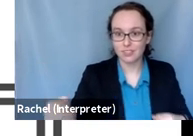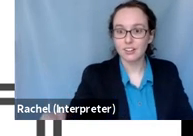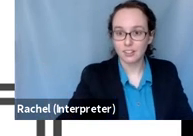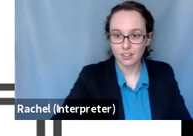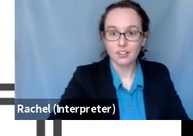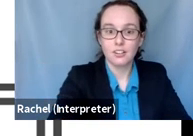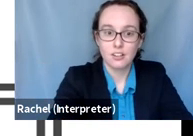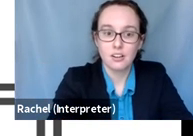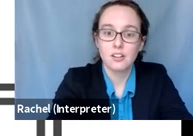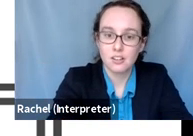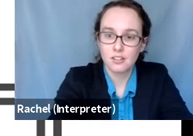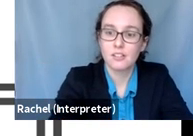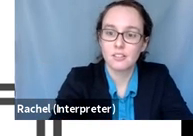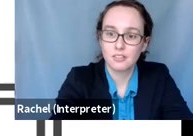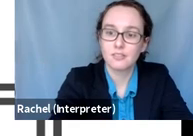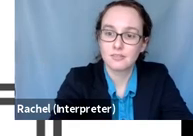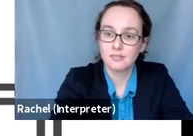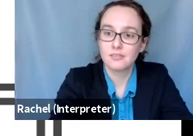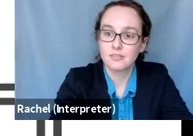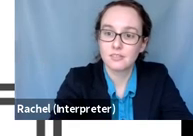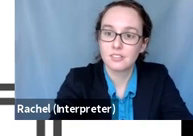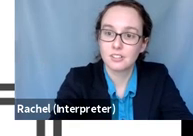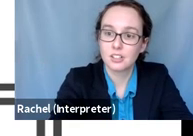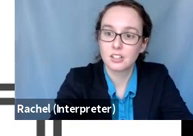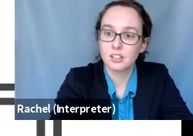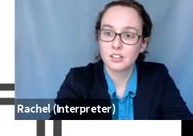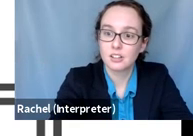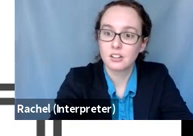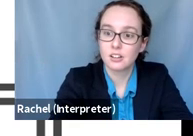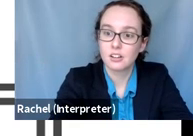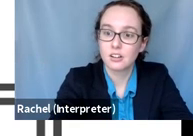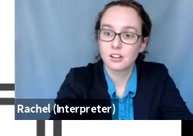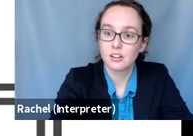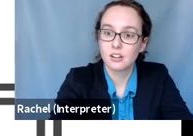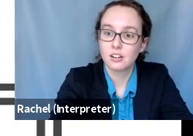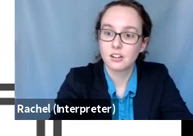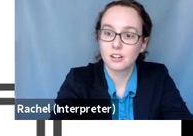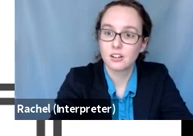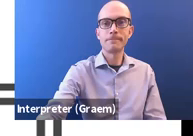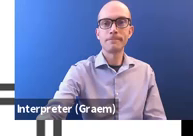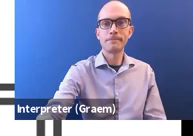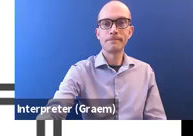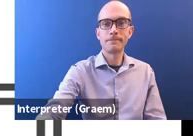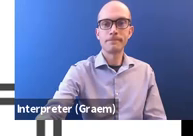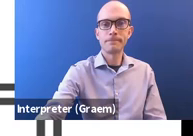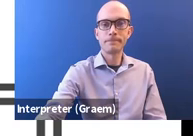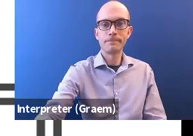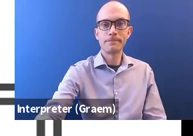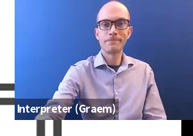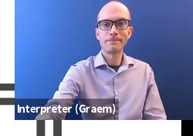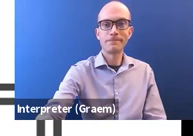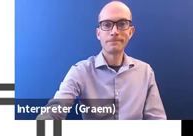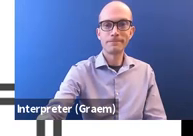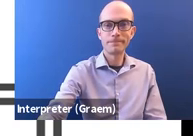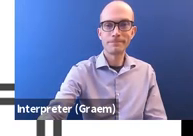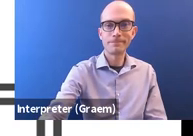looks like on the website, and this is what it'll look like if you come in person. So when an instructor adopts, they adopt this new version right here. That's